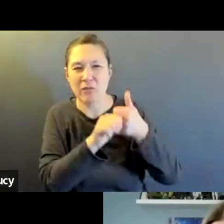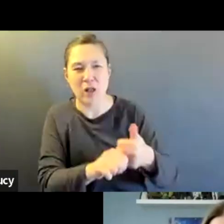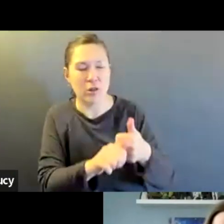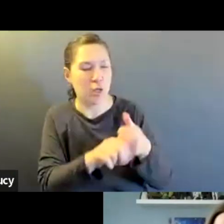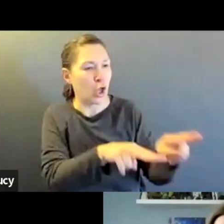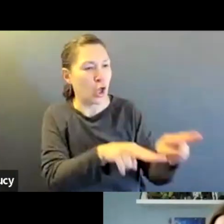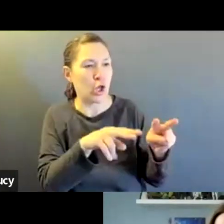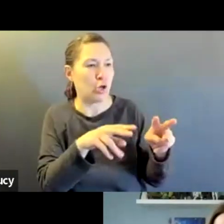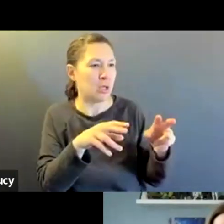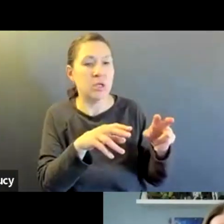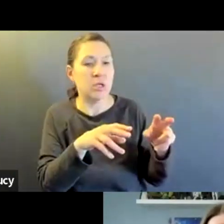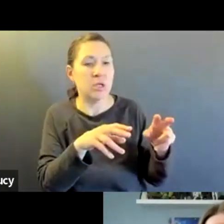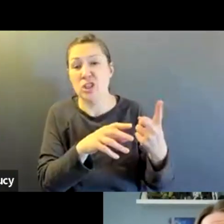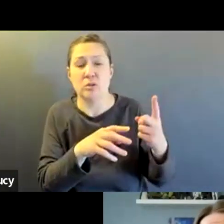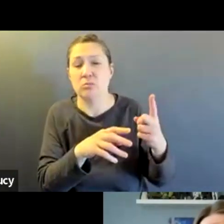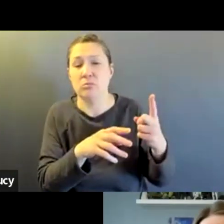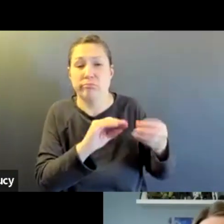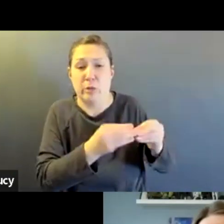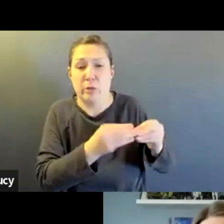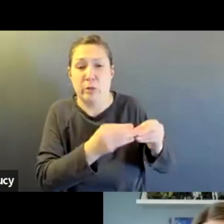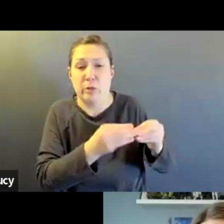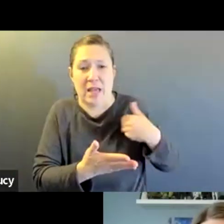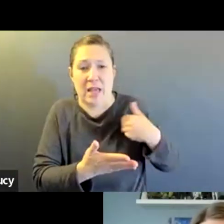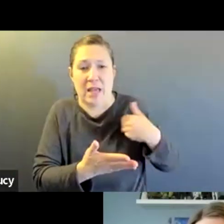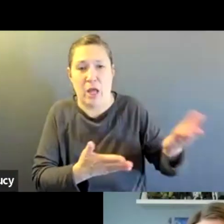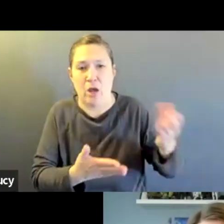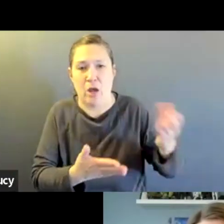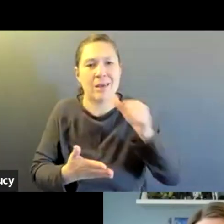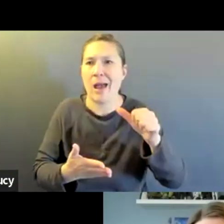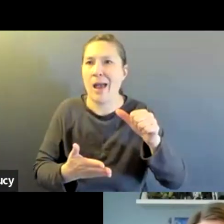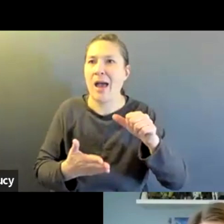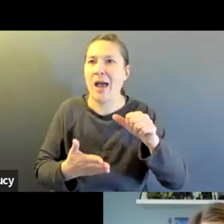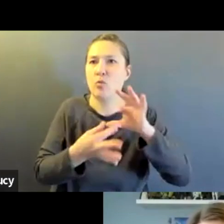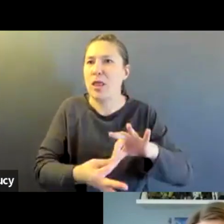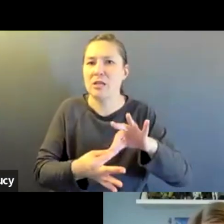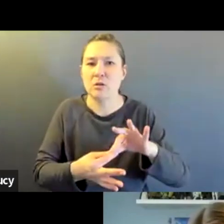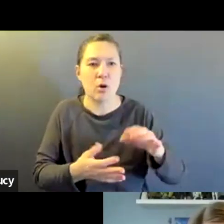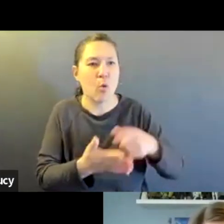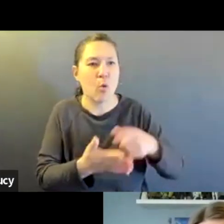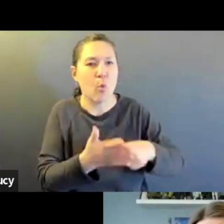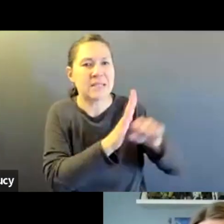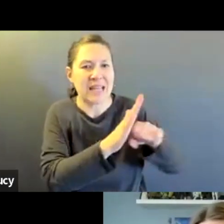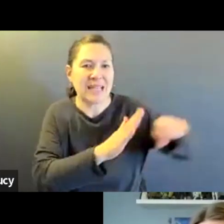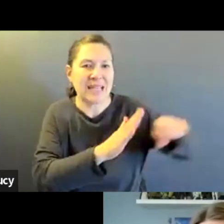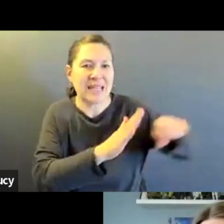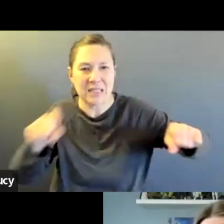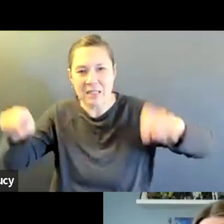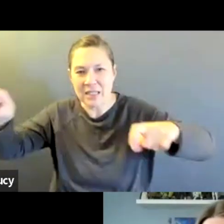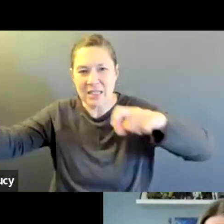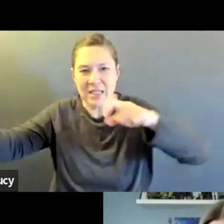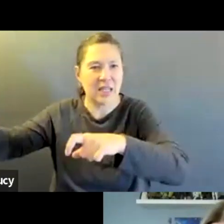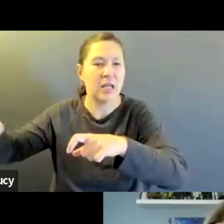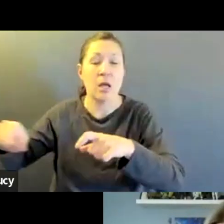even the need of the student population, and then leave it up to states to determine how that funding would be distributed